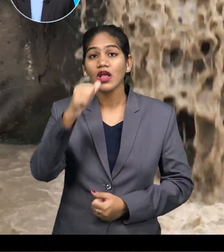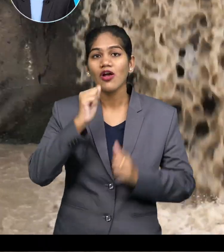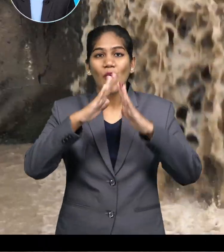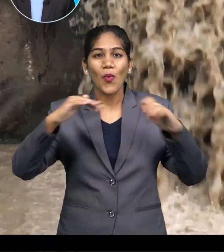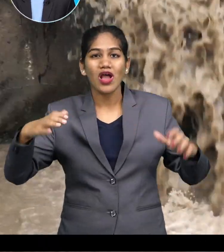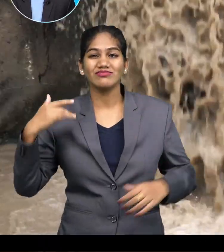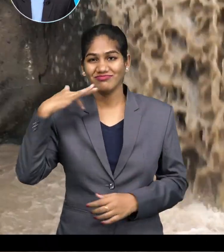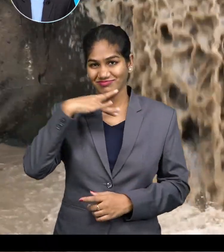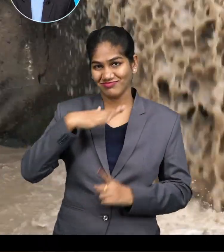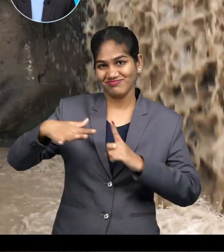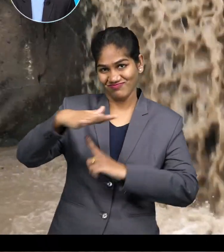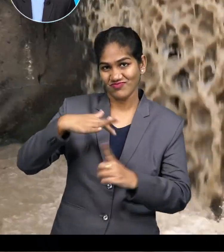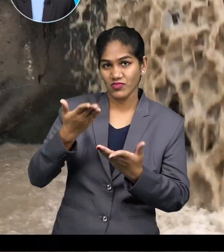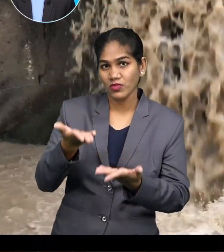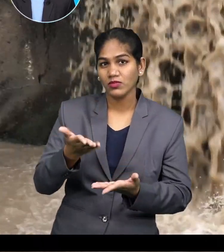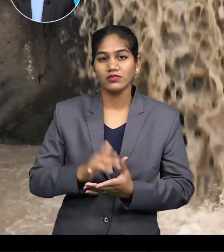Water pollution.